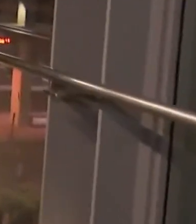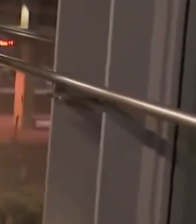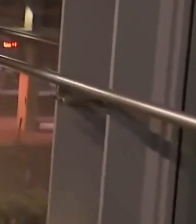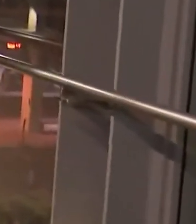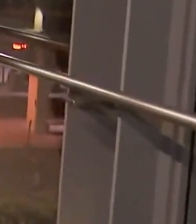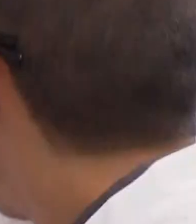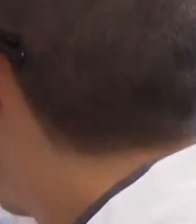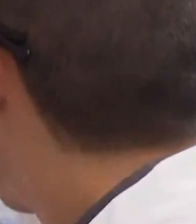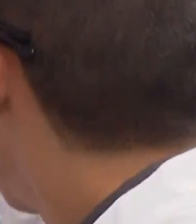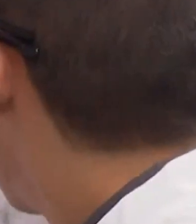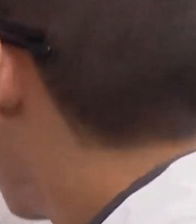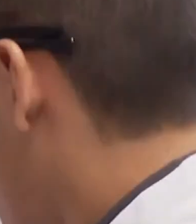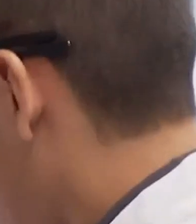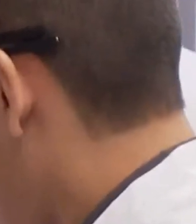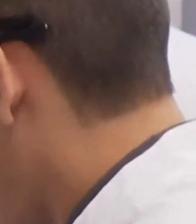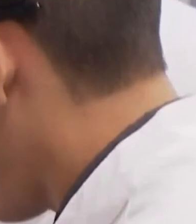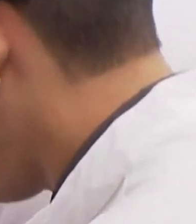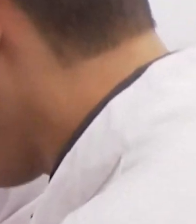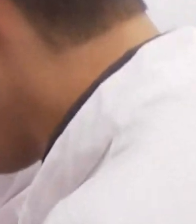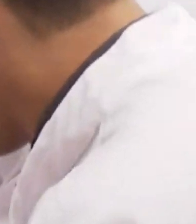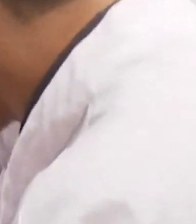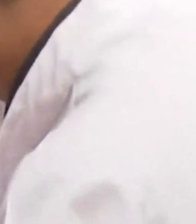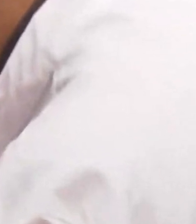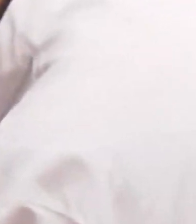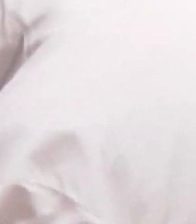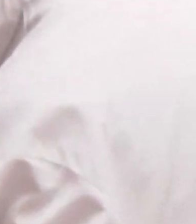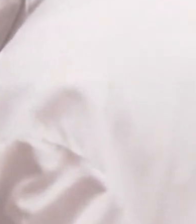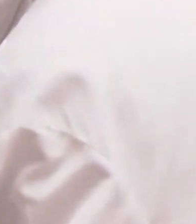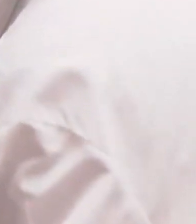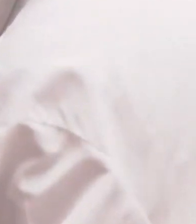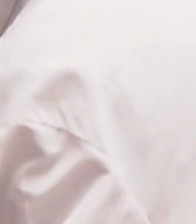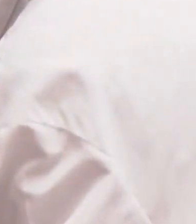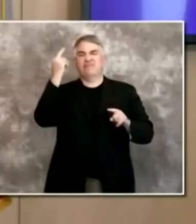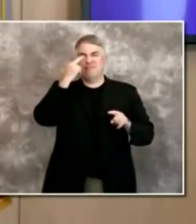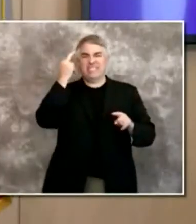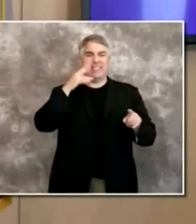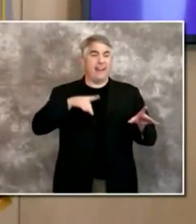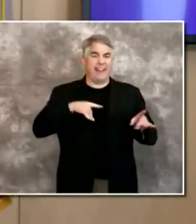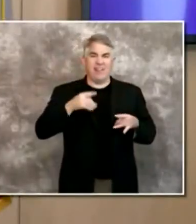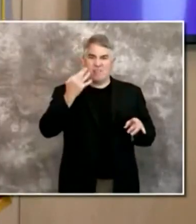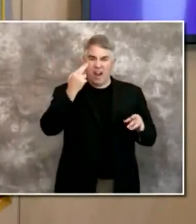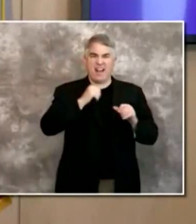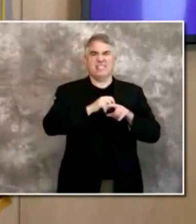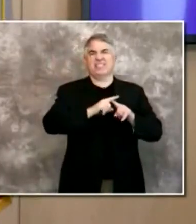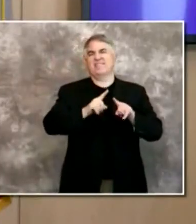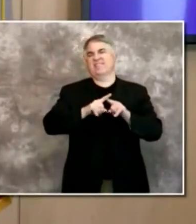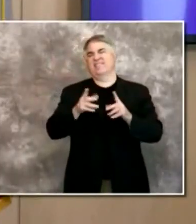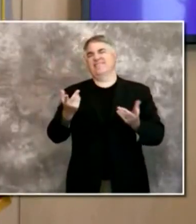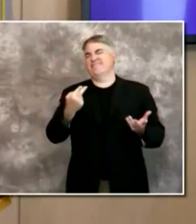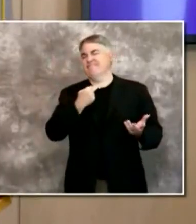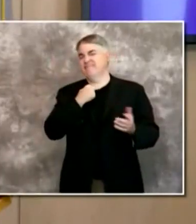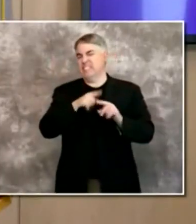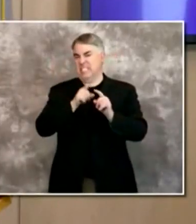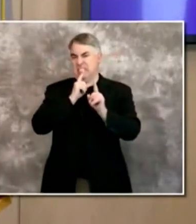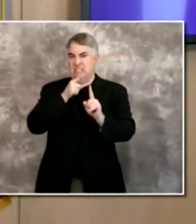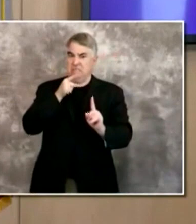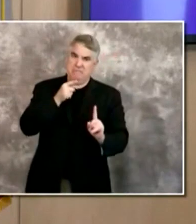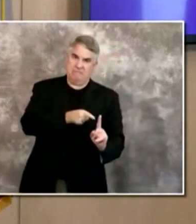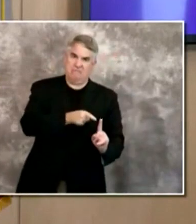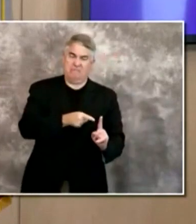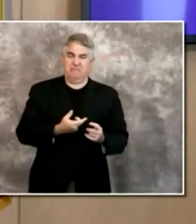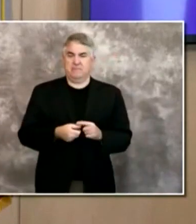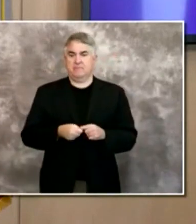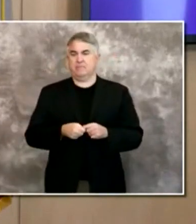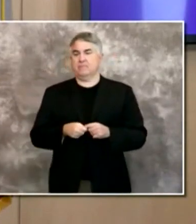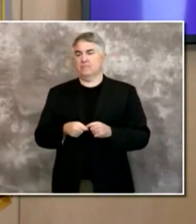specific locations because they say there is no ongoing risk to public health. The reality is, as you reopen, more people gather, and as